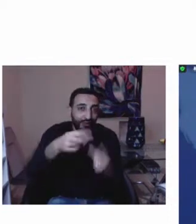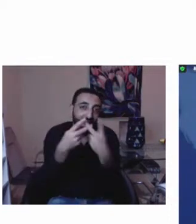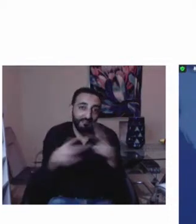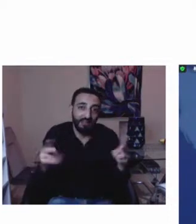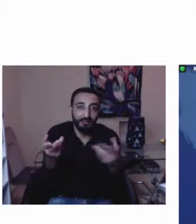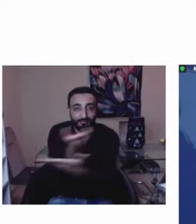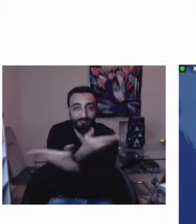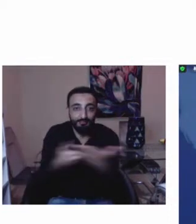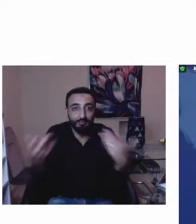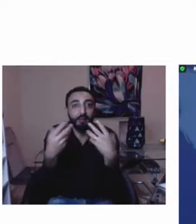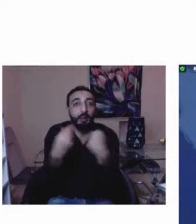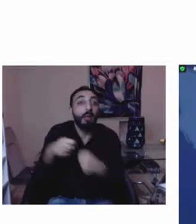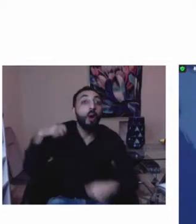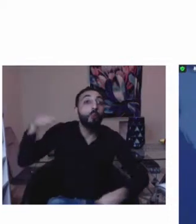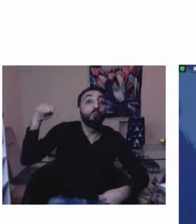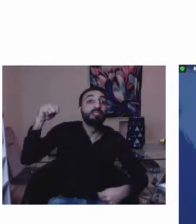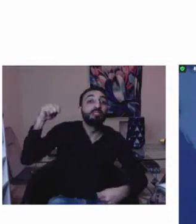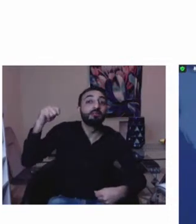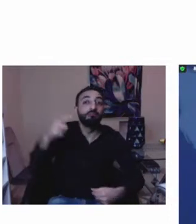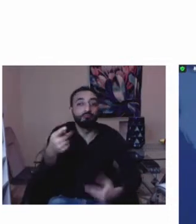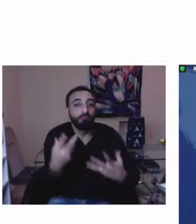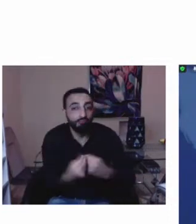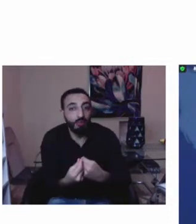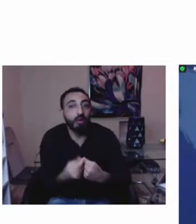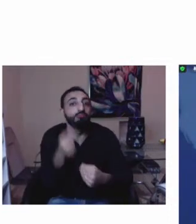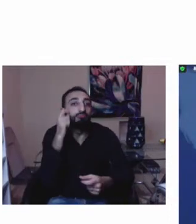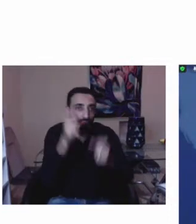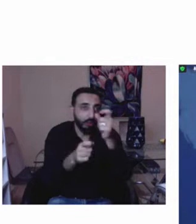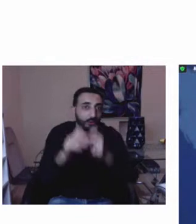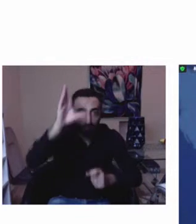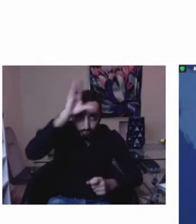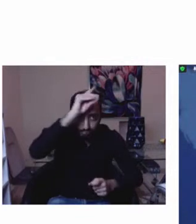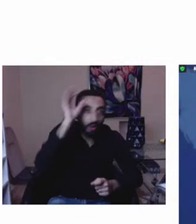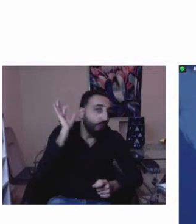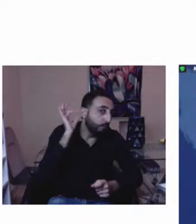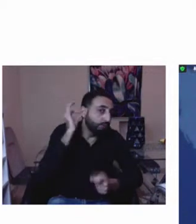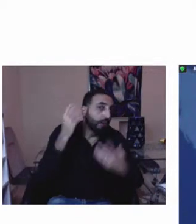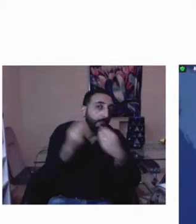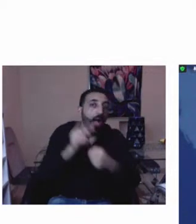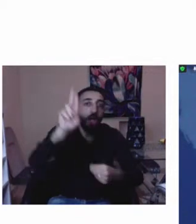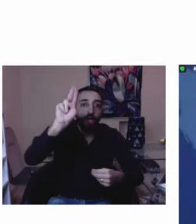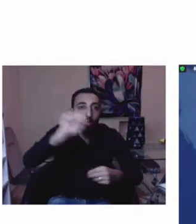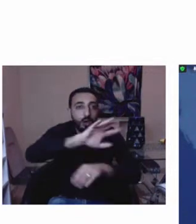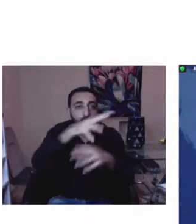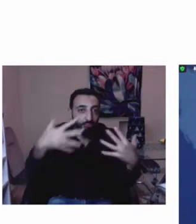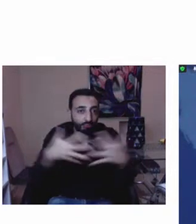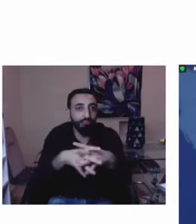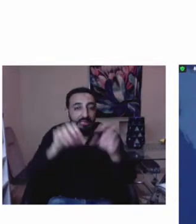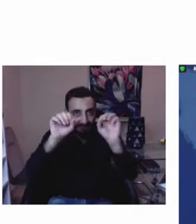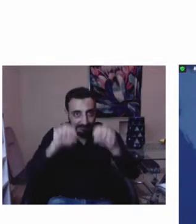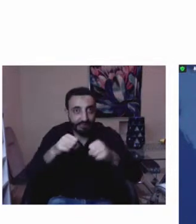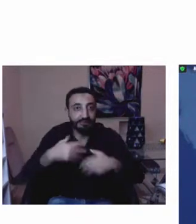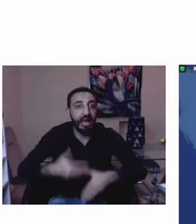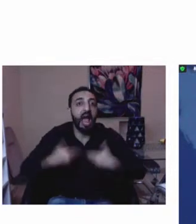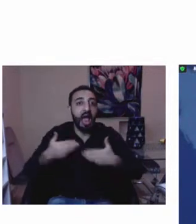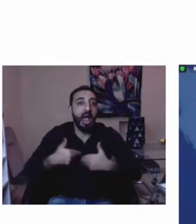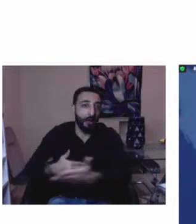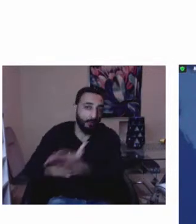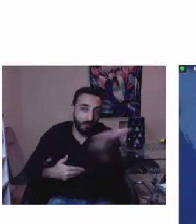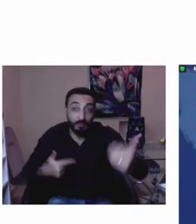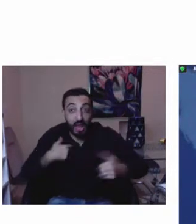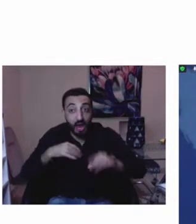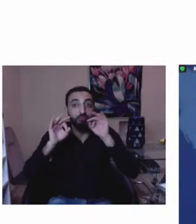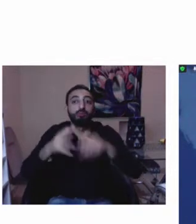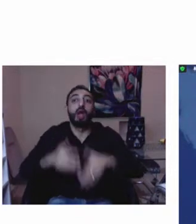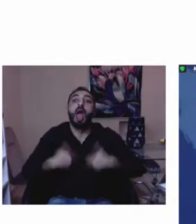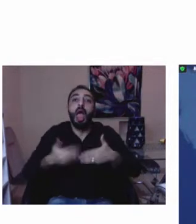the Dag Hammarskjöld Foundation. I'm even more thrilled to listen to the expert panelists, to hear your voices